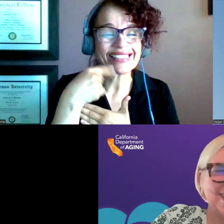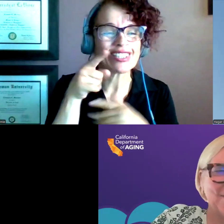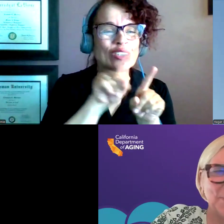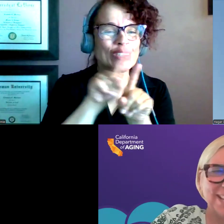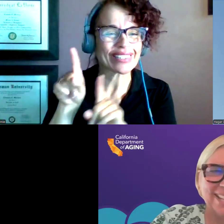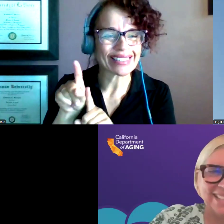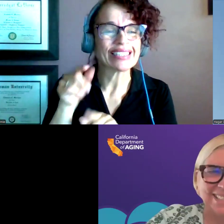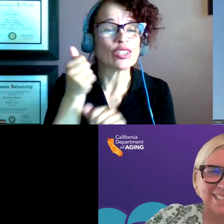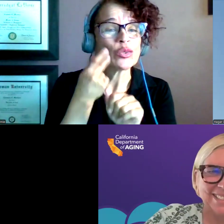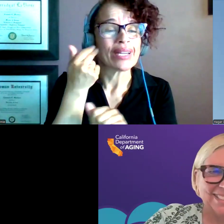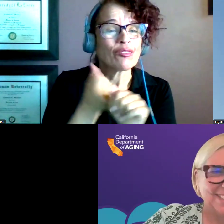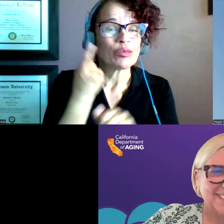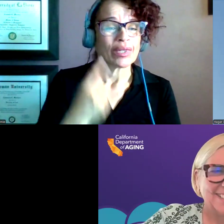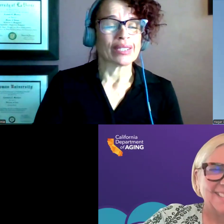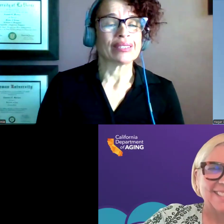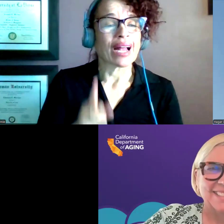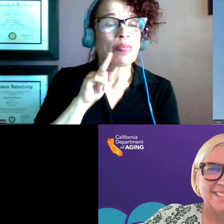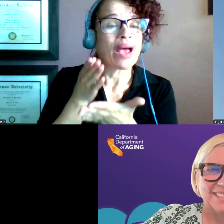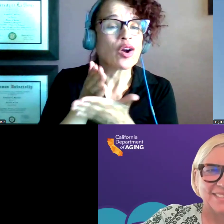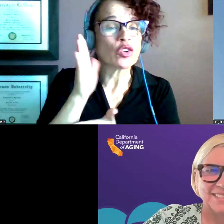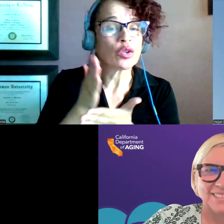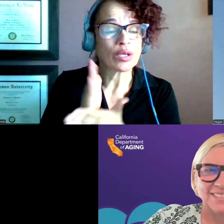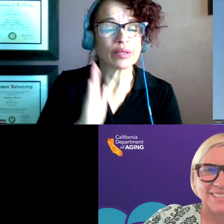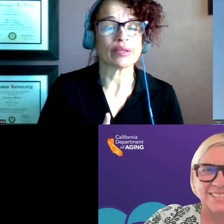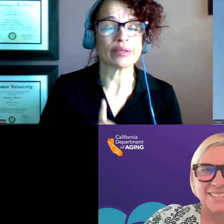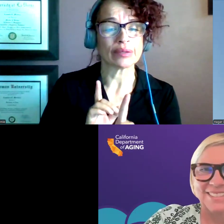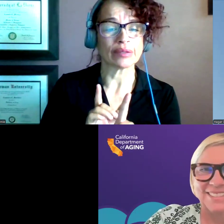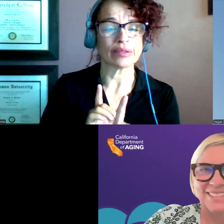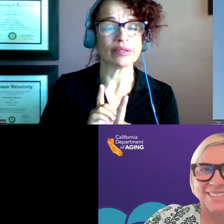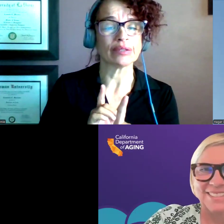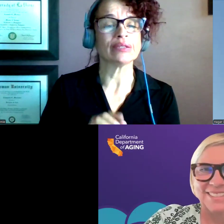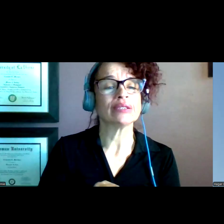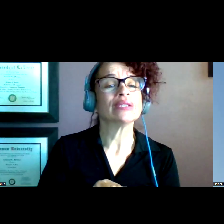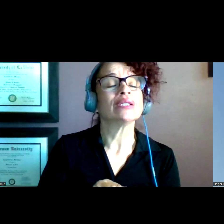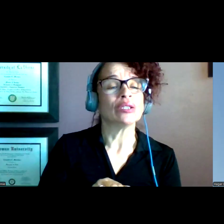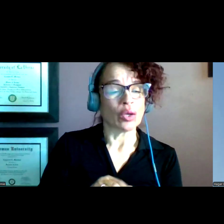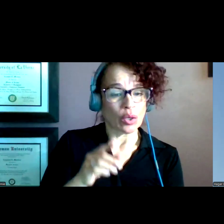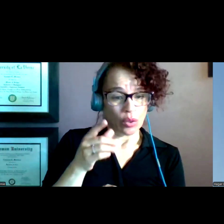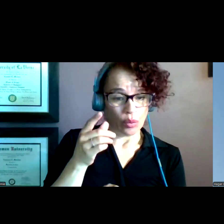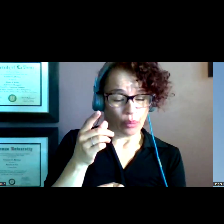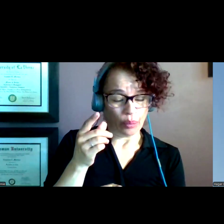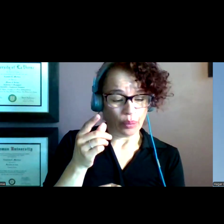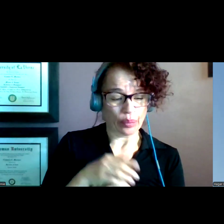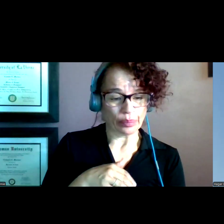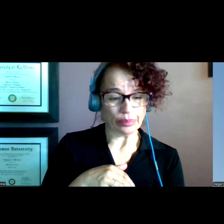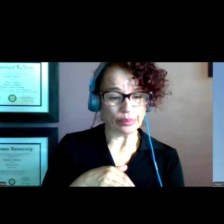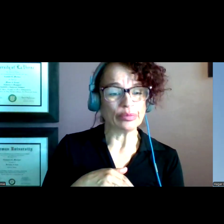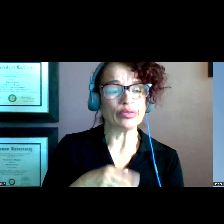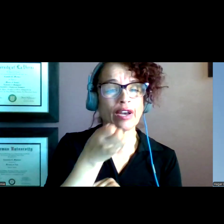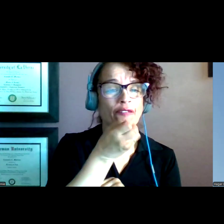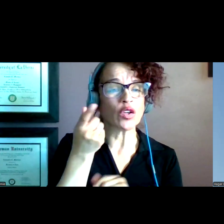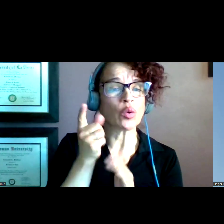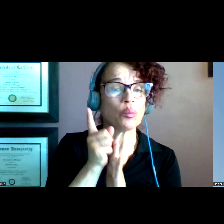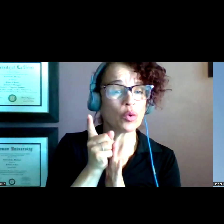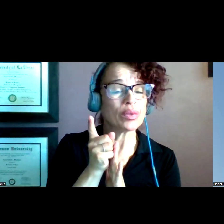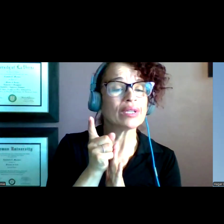too. Good to see everybody. All right. So it does say me. I have to introduce you. All right. So I'm going to actually take a few